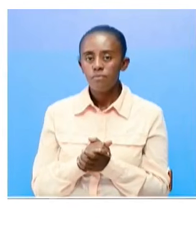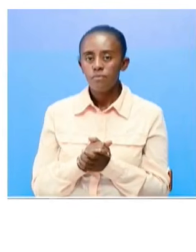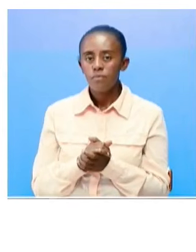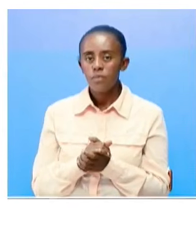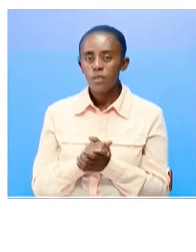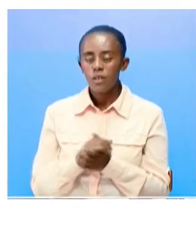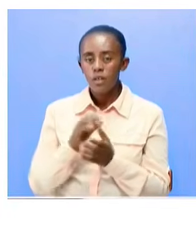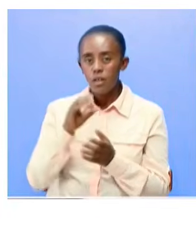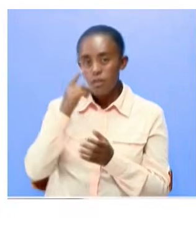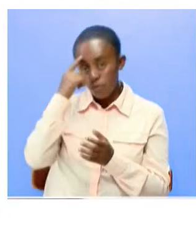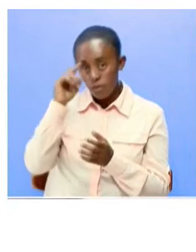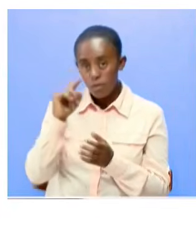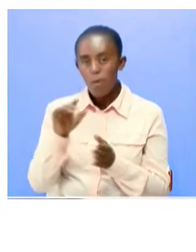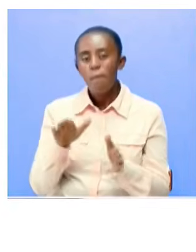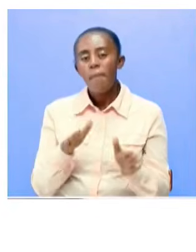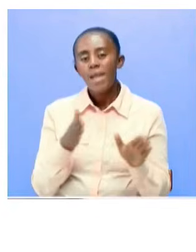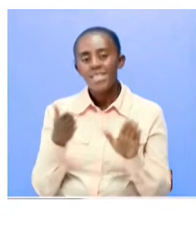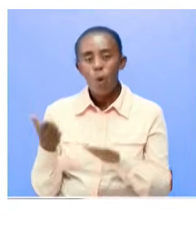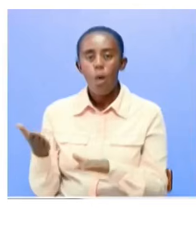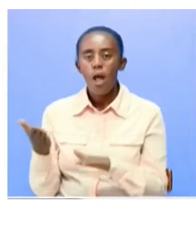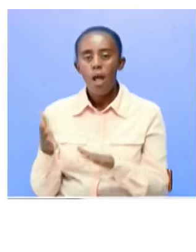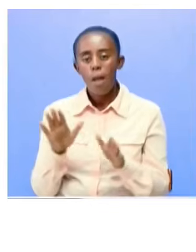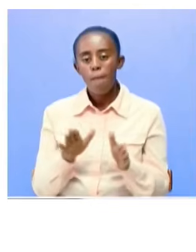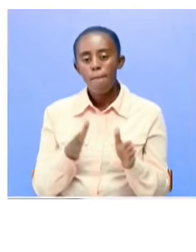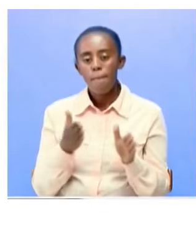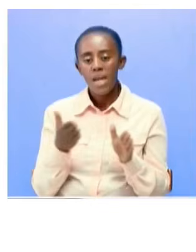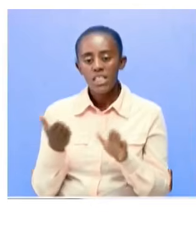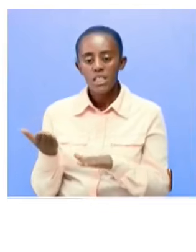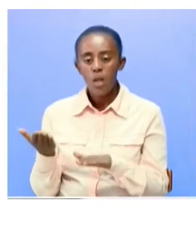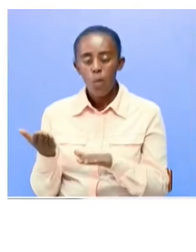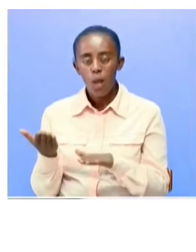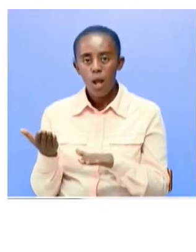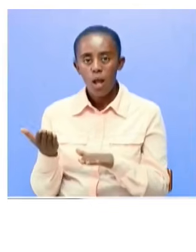who passed away